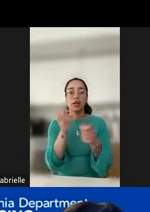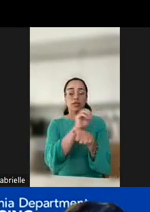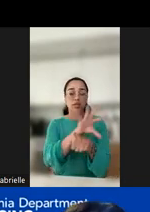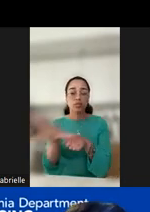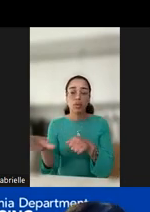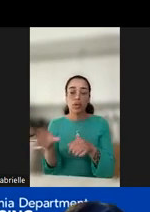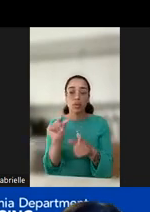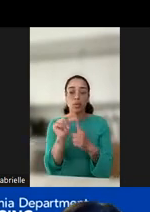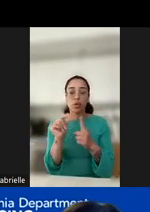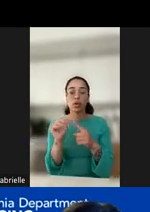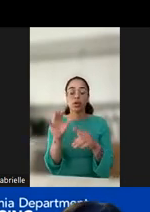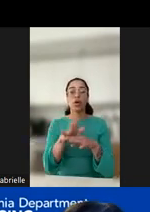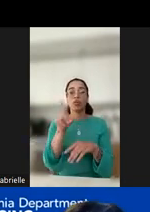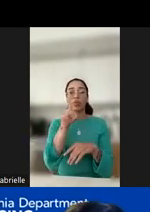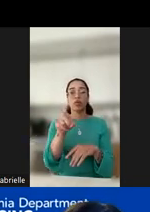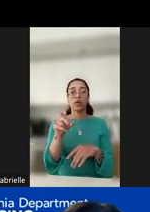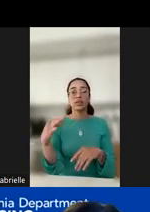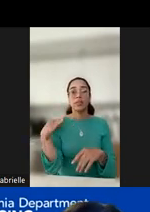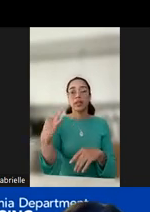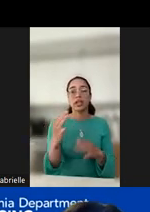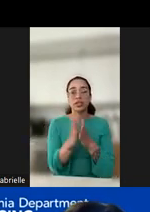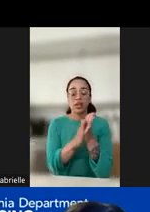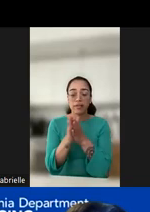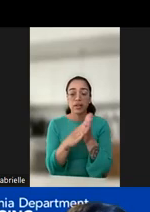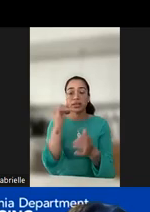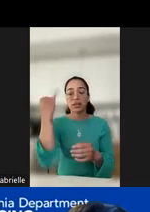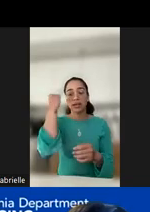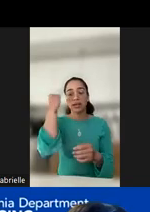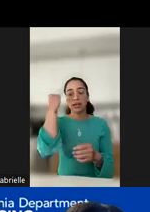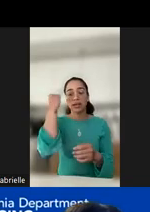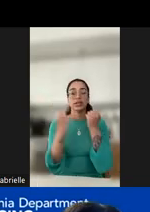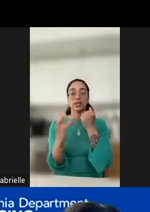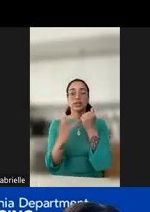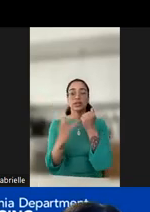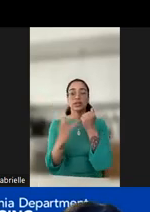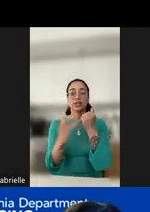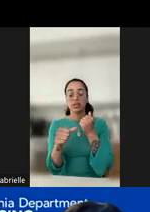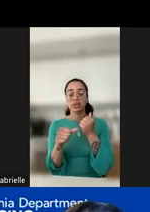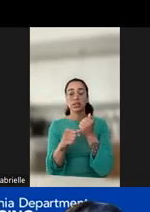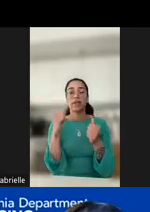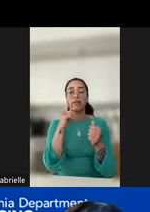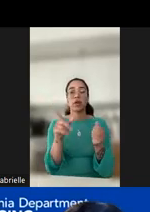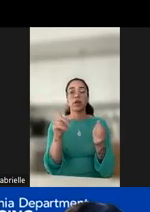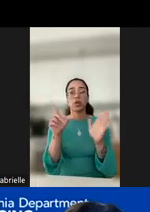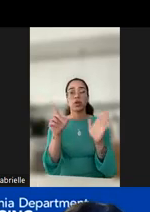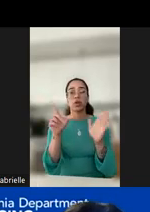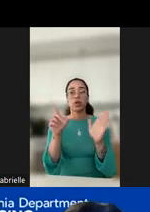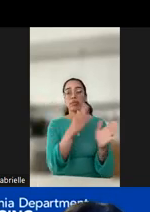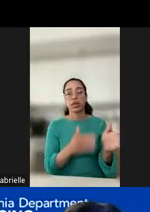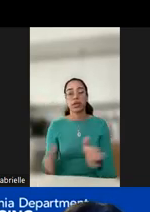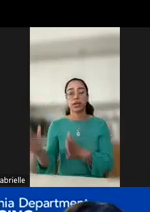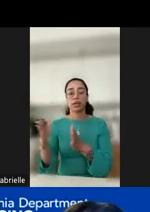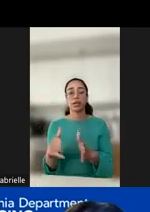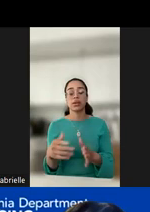request for application efforts and ideas for technical assistance related to equity and local planning. We will also hear